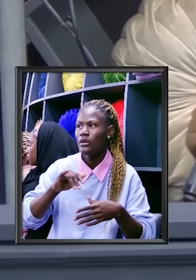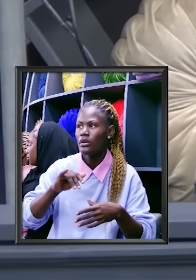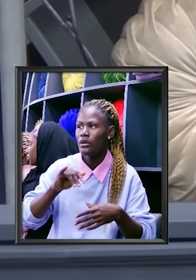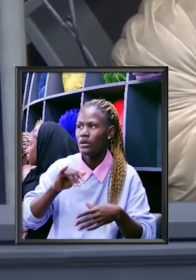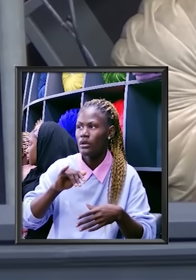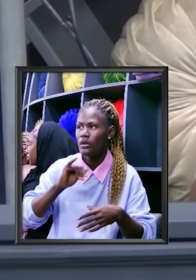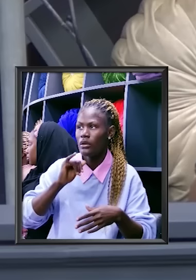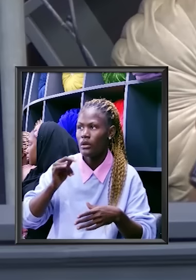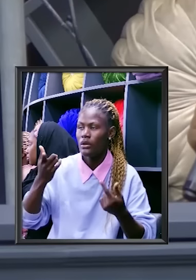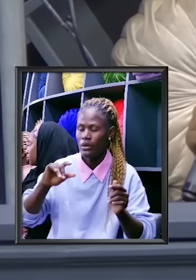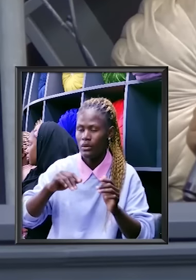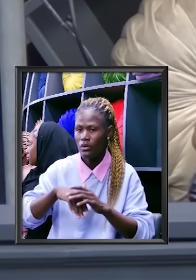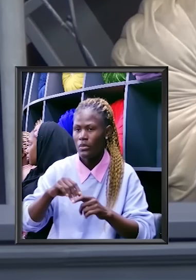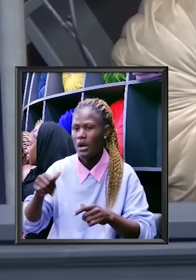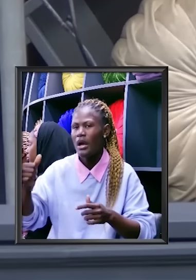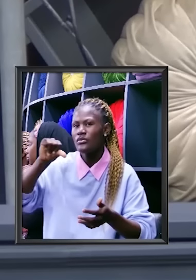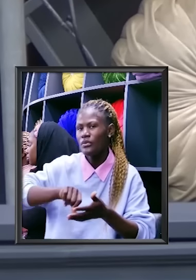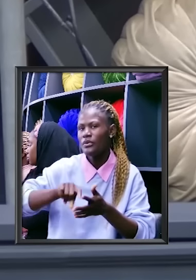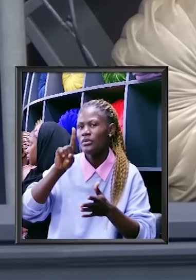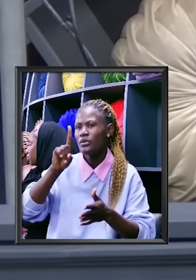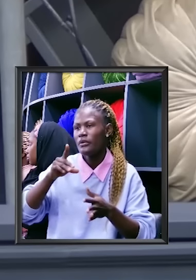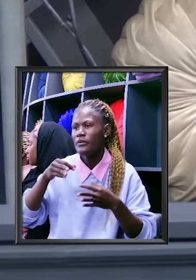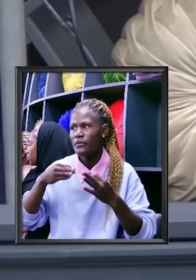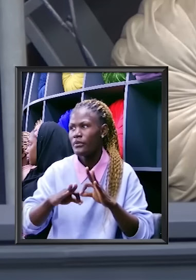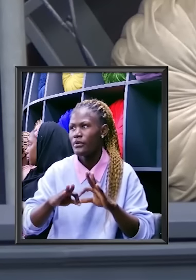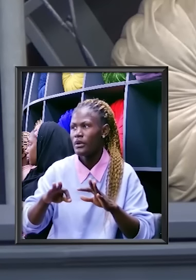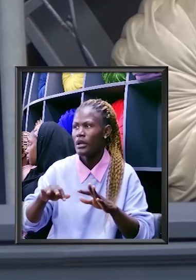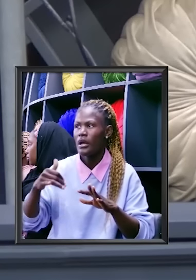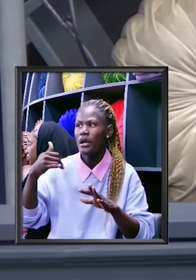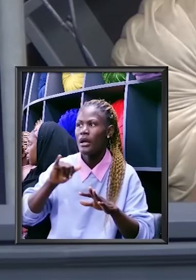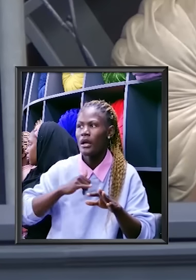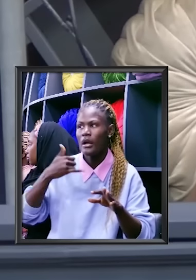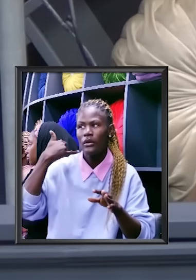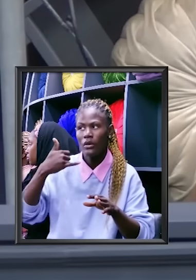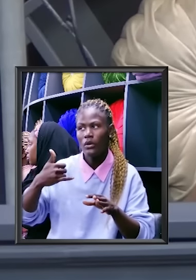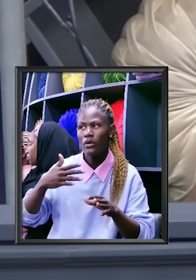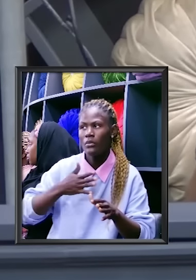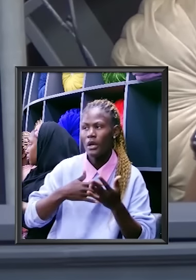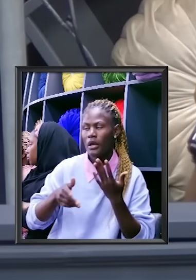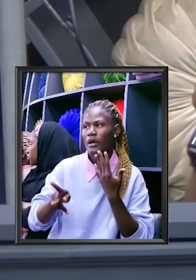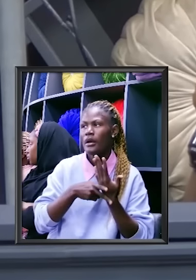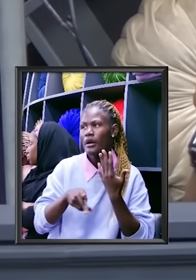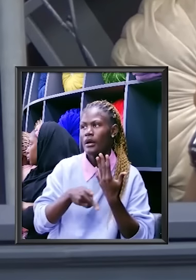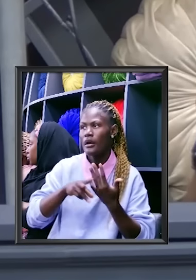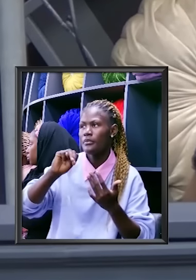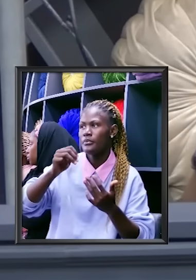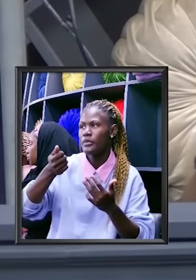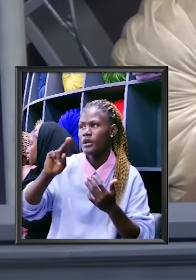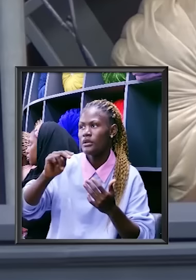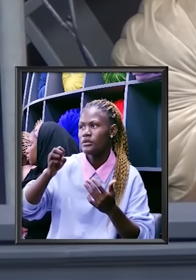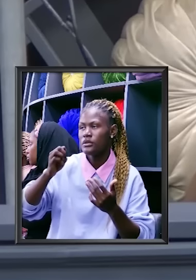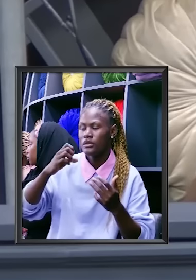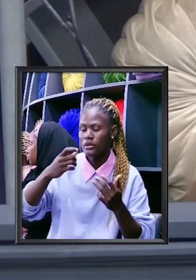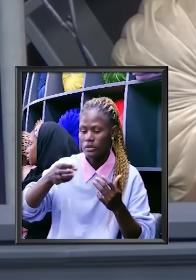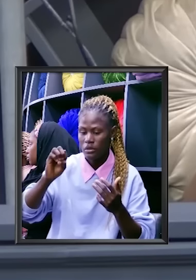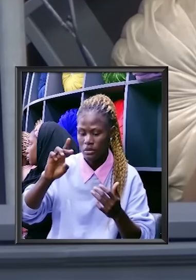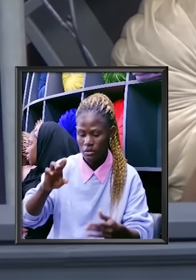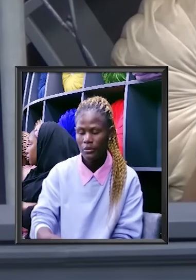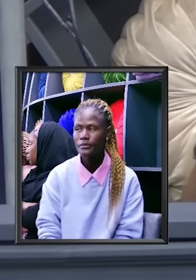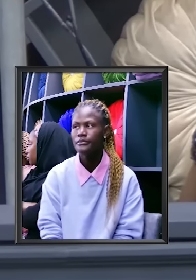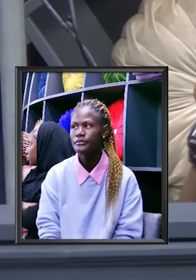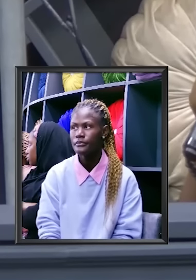sum, another one follow suit. Immediately now I just call my account manager, because I try using the code, you know, fit. I just call the